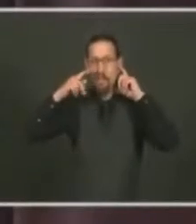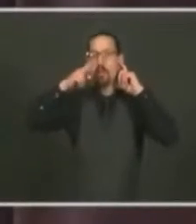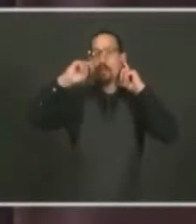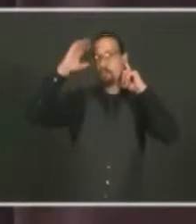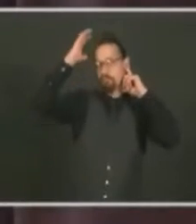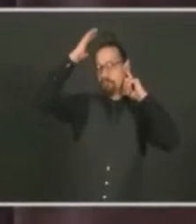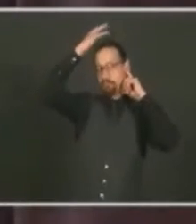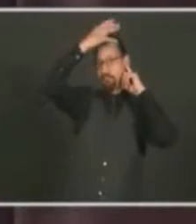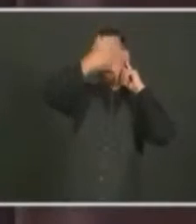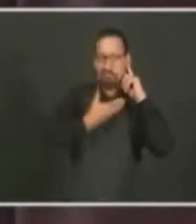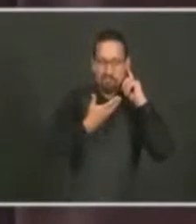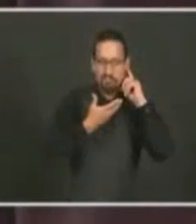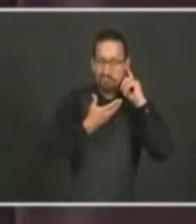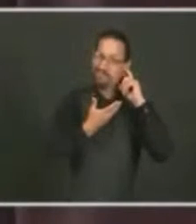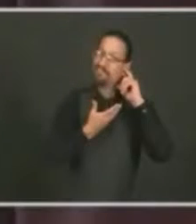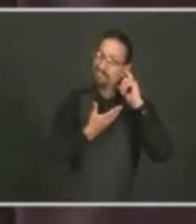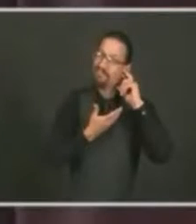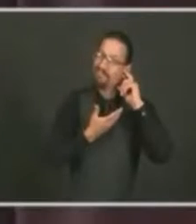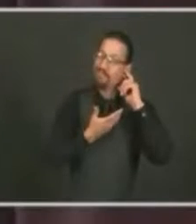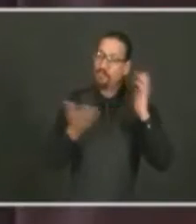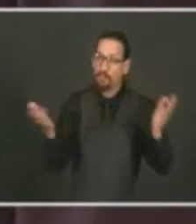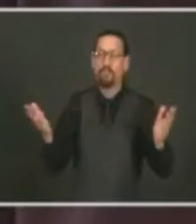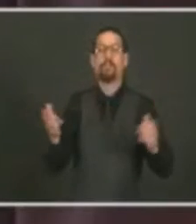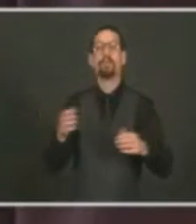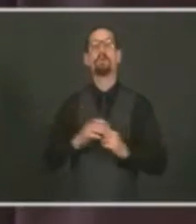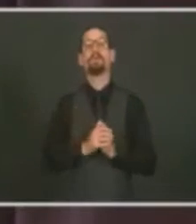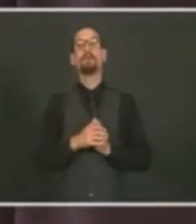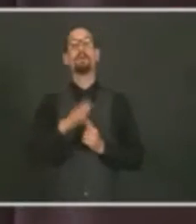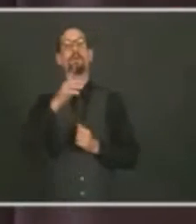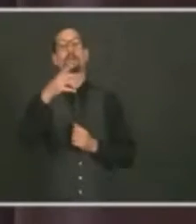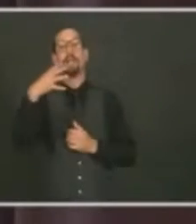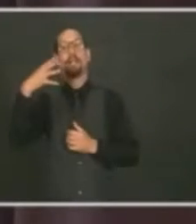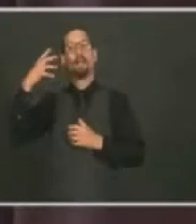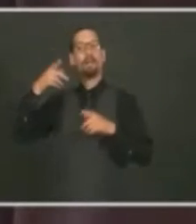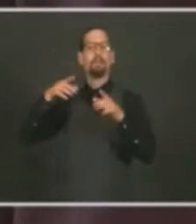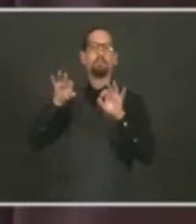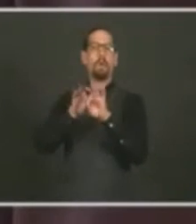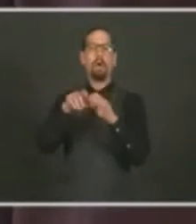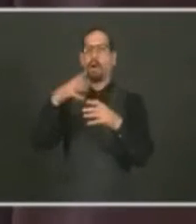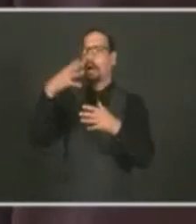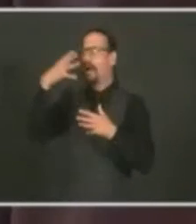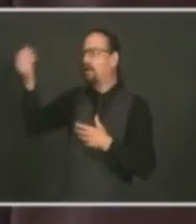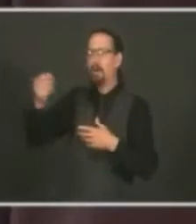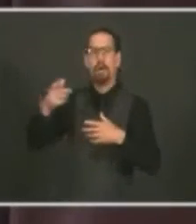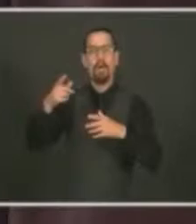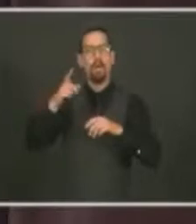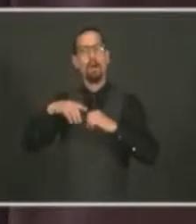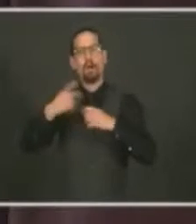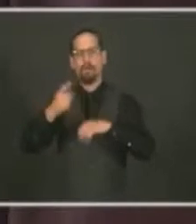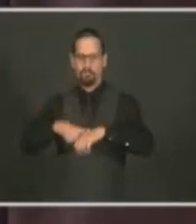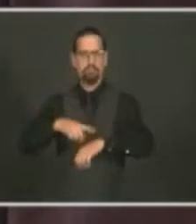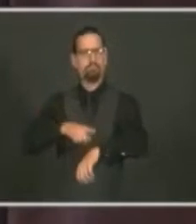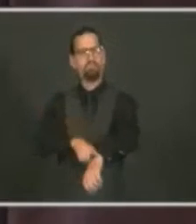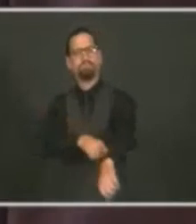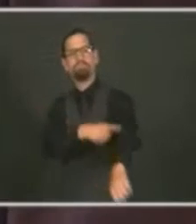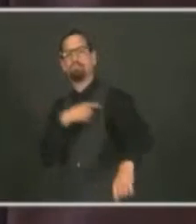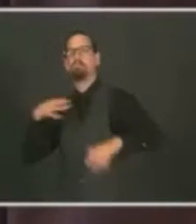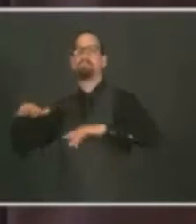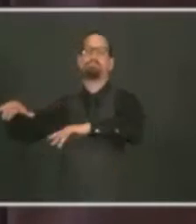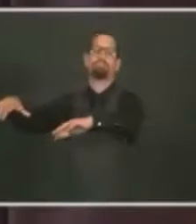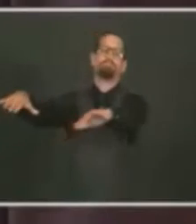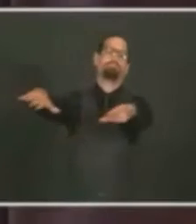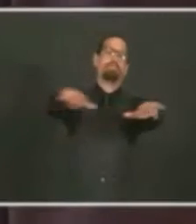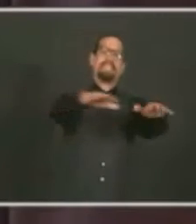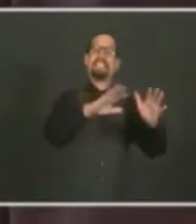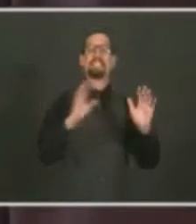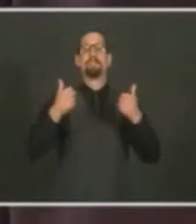hands constantly. Try not to stay out forever. And, you know, just be sensible about it. No